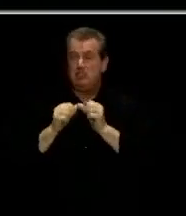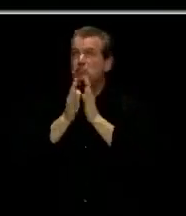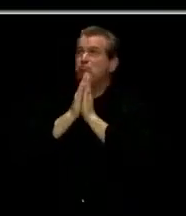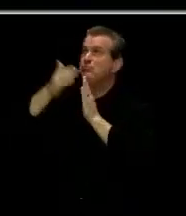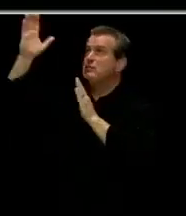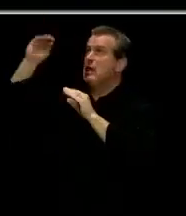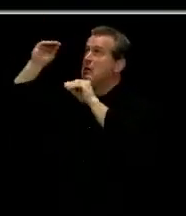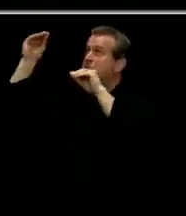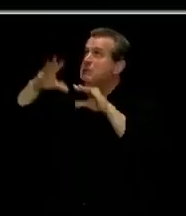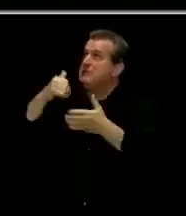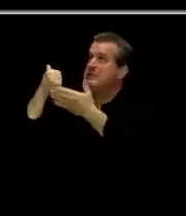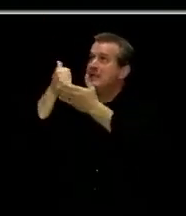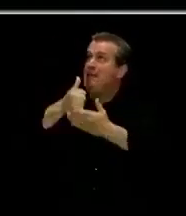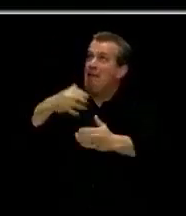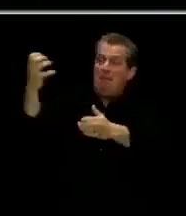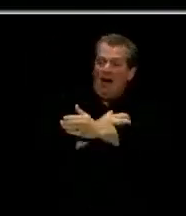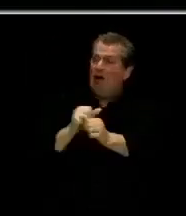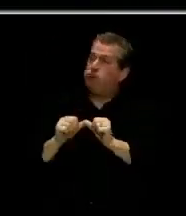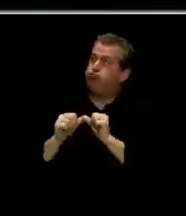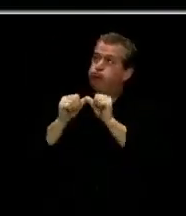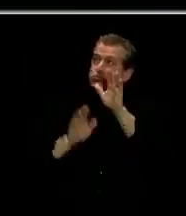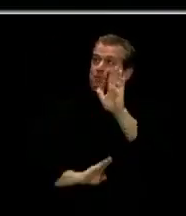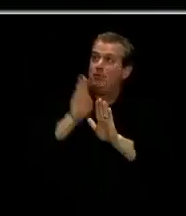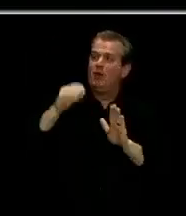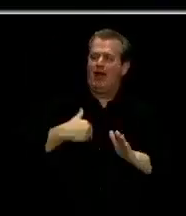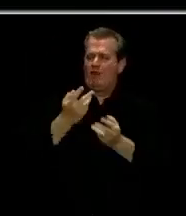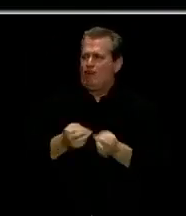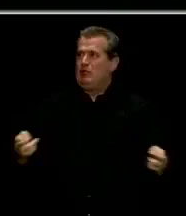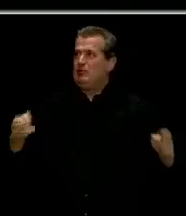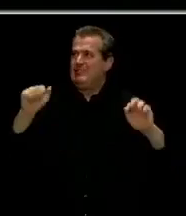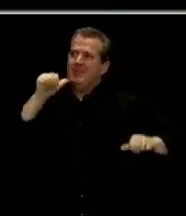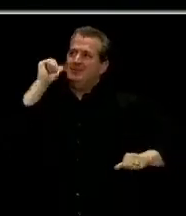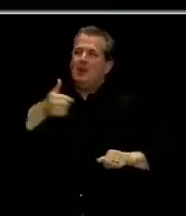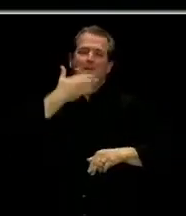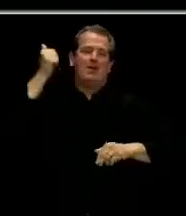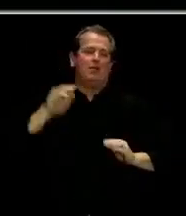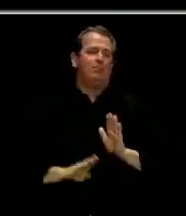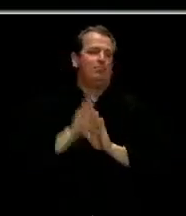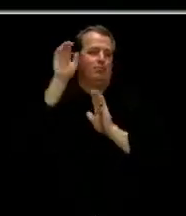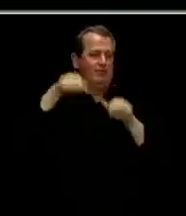here empowered with resources and hope for tomorrow. God bless.